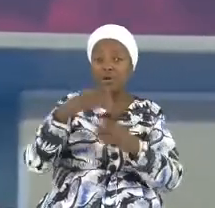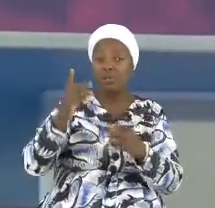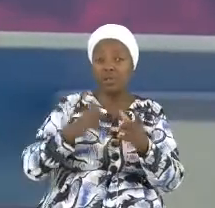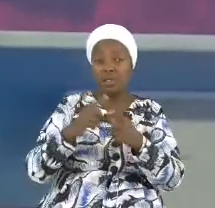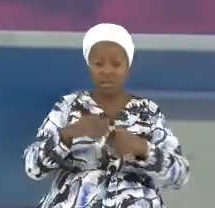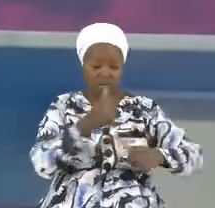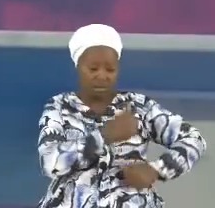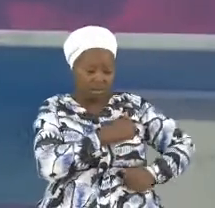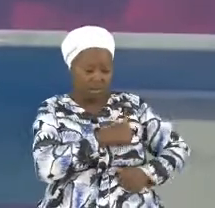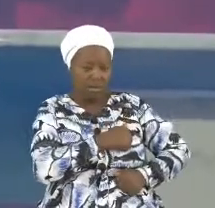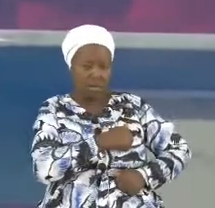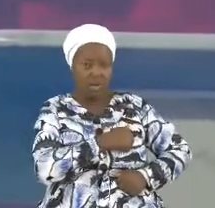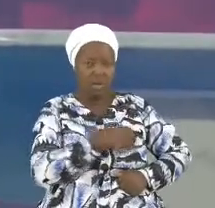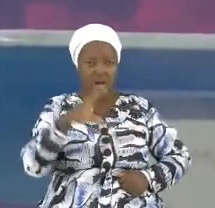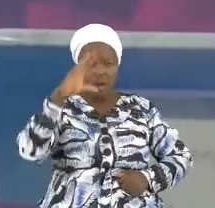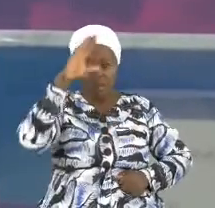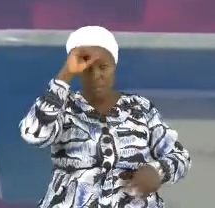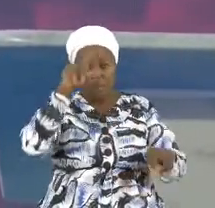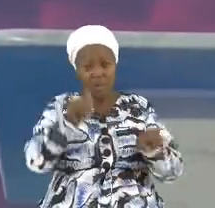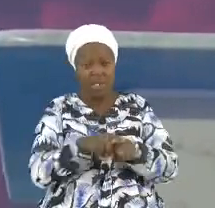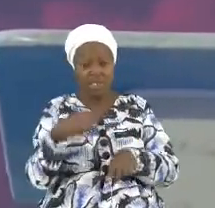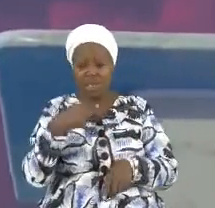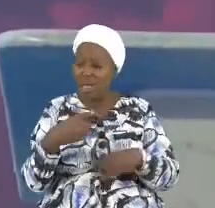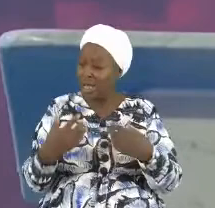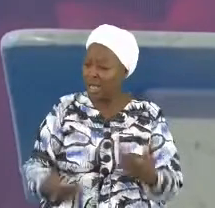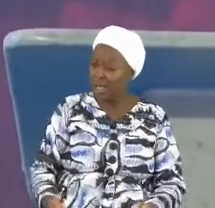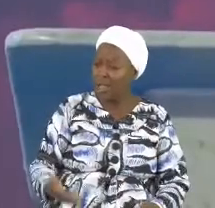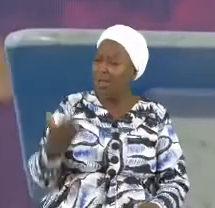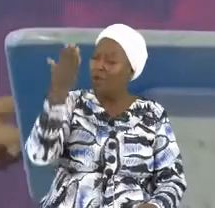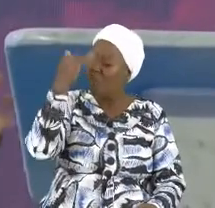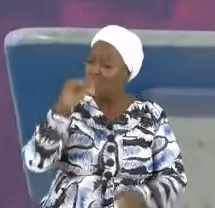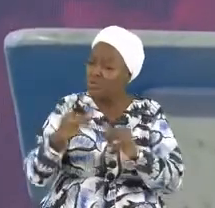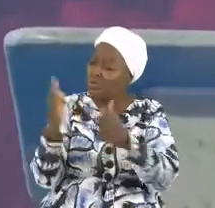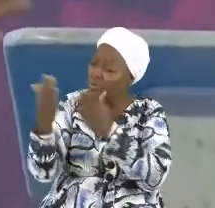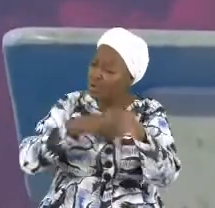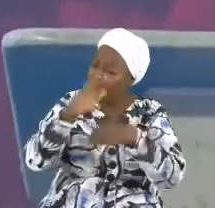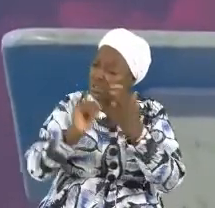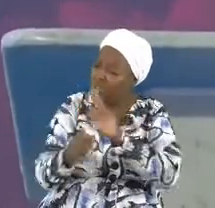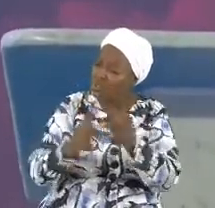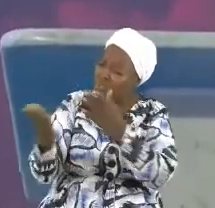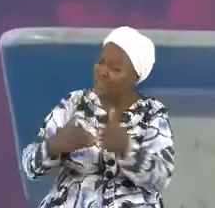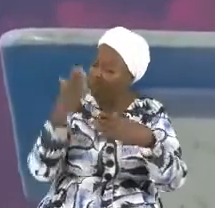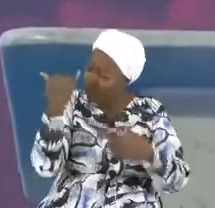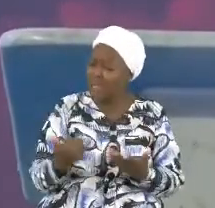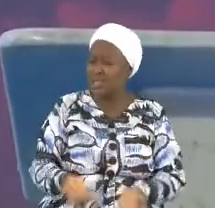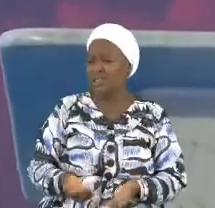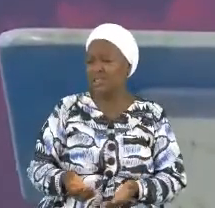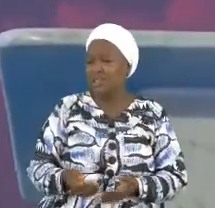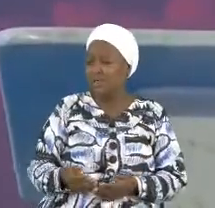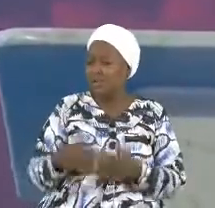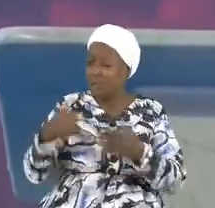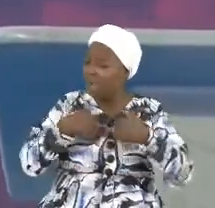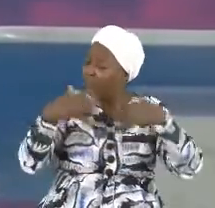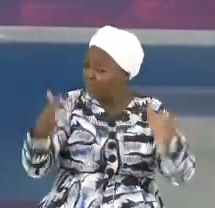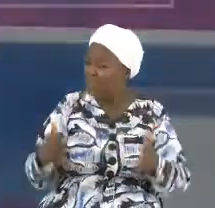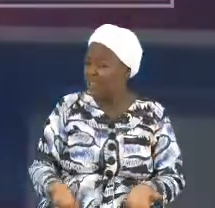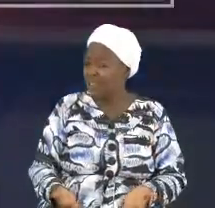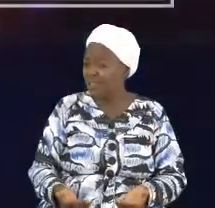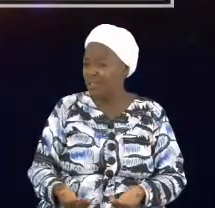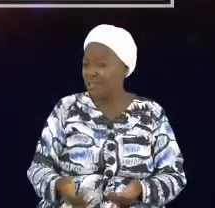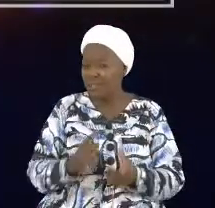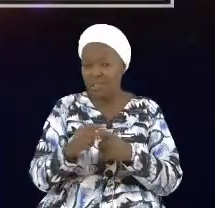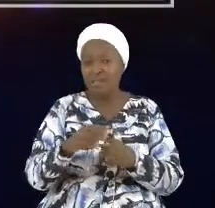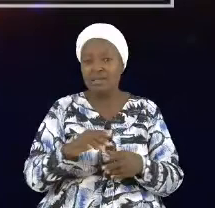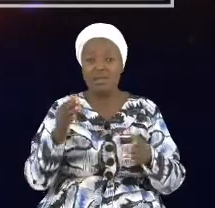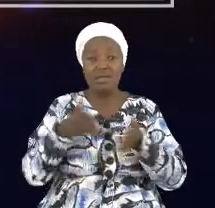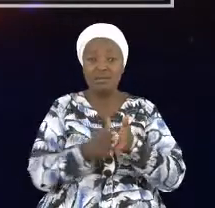said, "Why did you bring all these people here? Already we're finished." And this, and I said, "Hold on, leave them alone." And